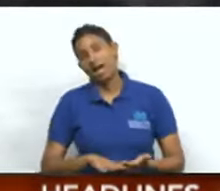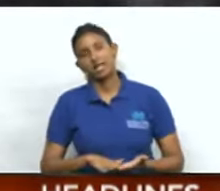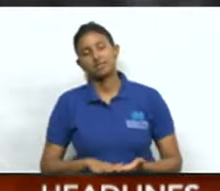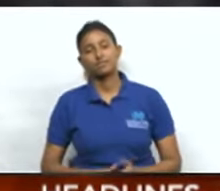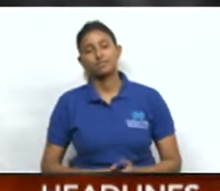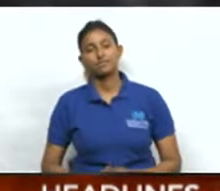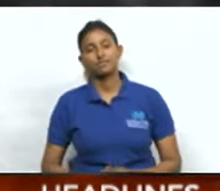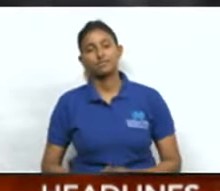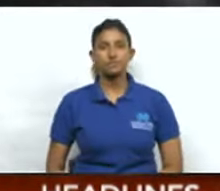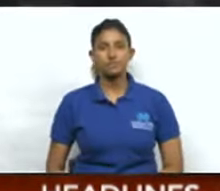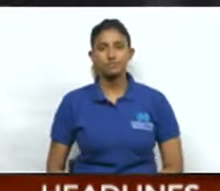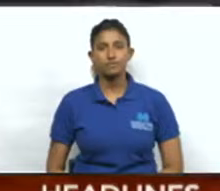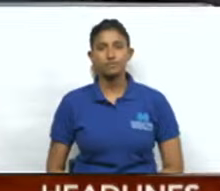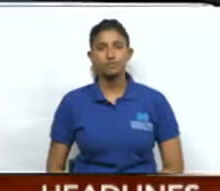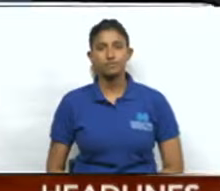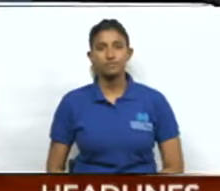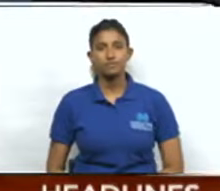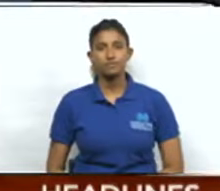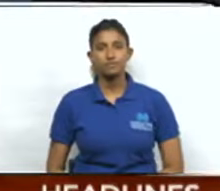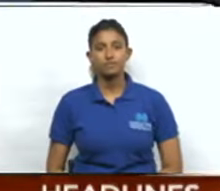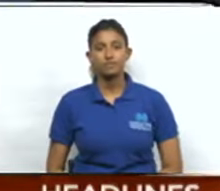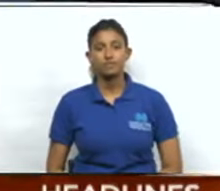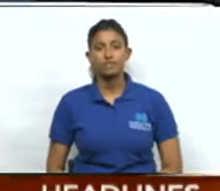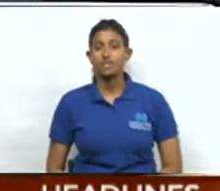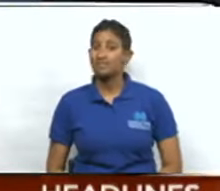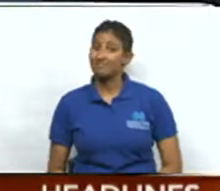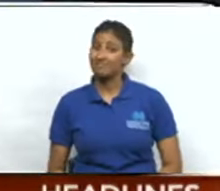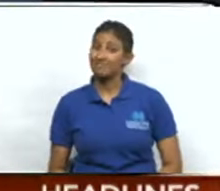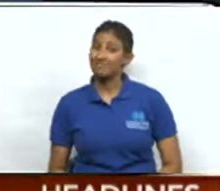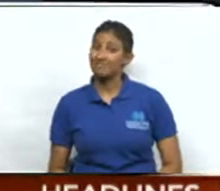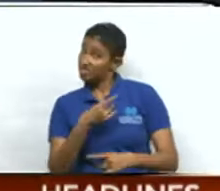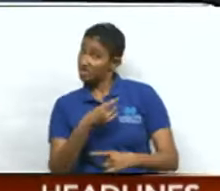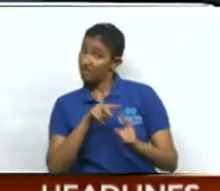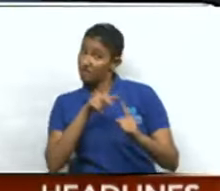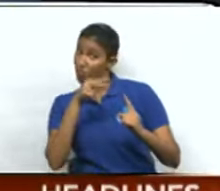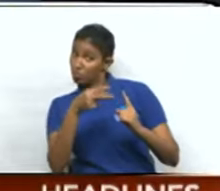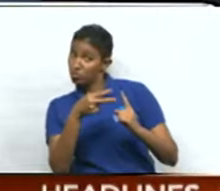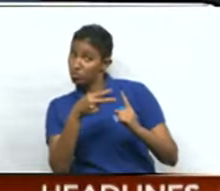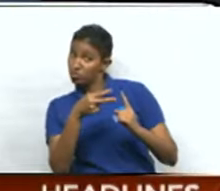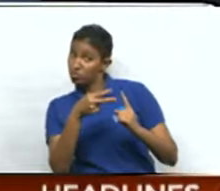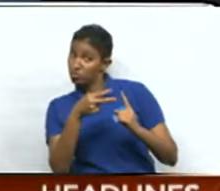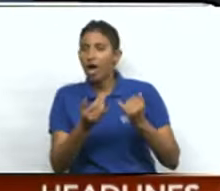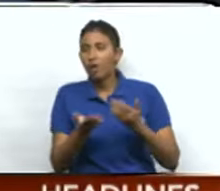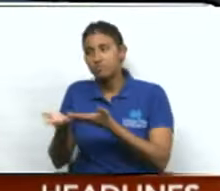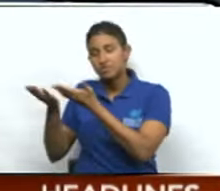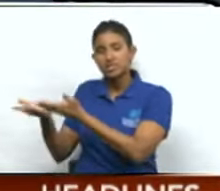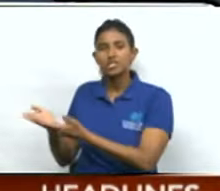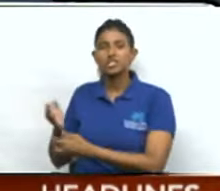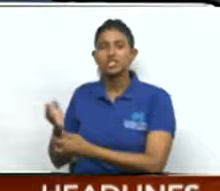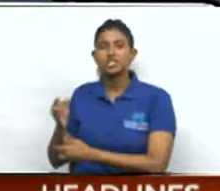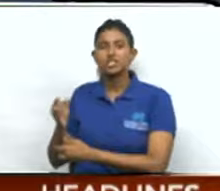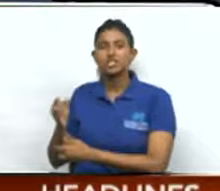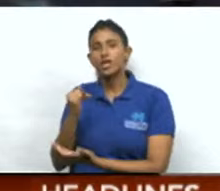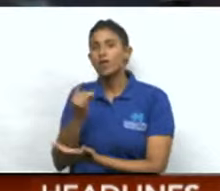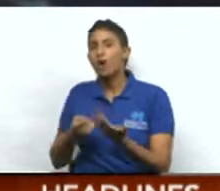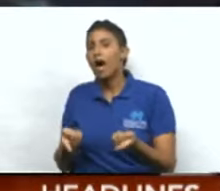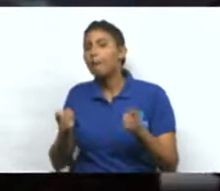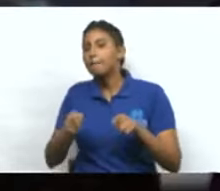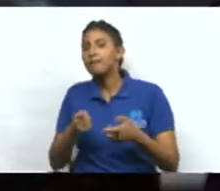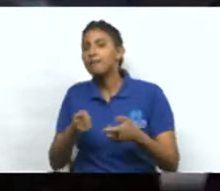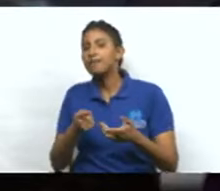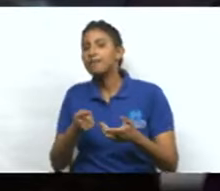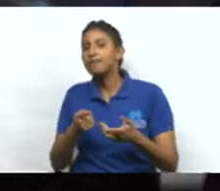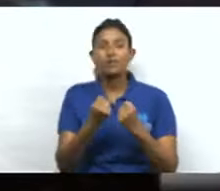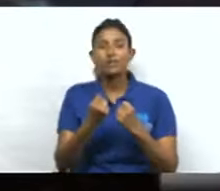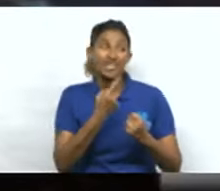Some interesting views there, Ria. Mm-hmm. Let's hand over now to Jassy Merrick to see what's coming up in sport. Jassy, what do you have for us? Hopefully good news for some young under 20 players, as